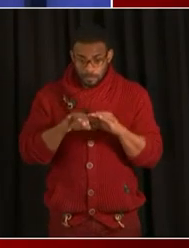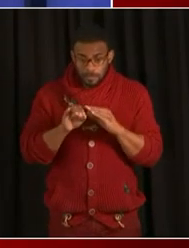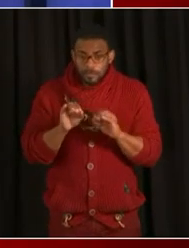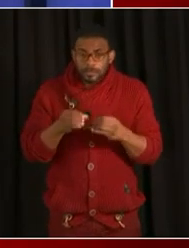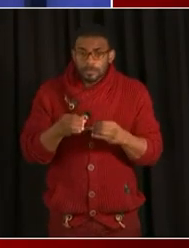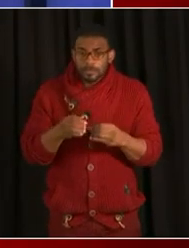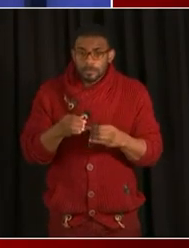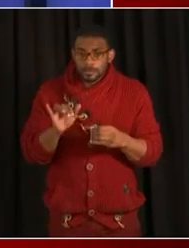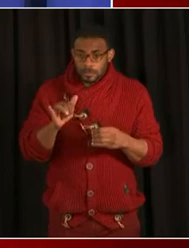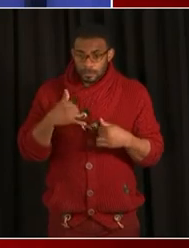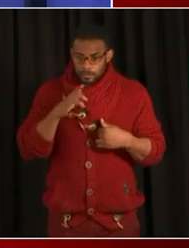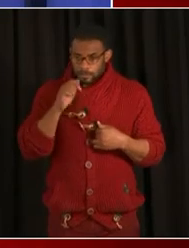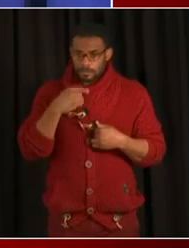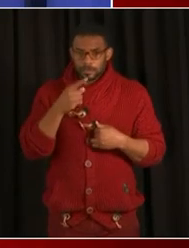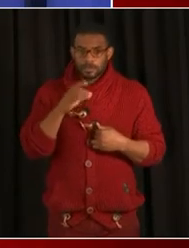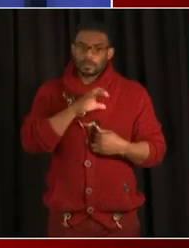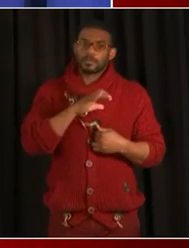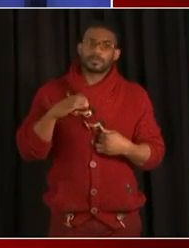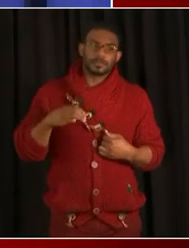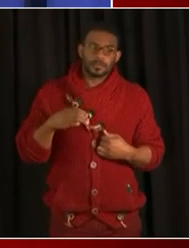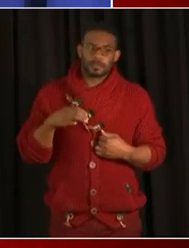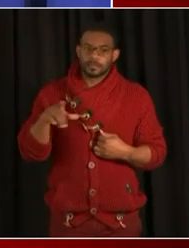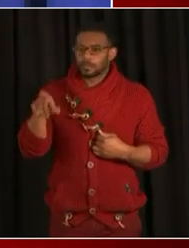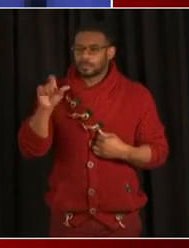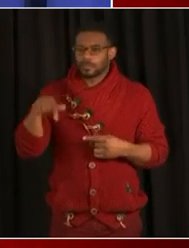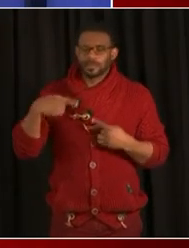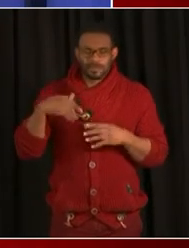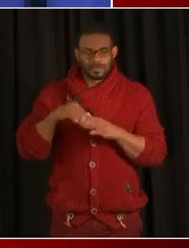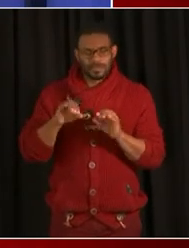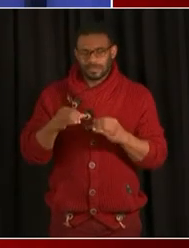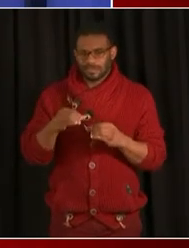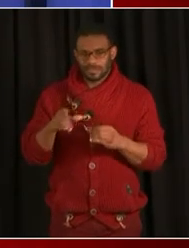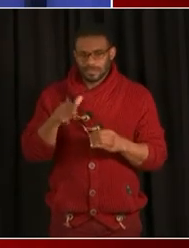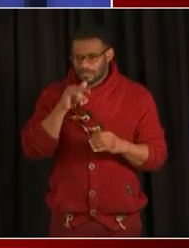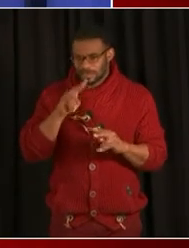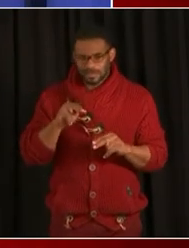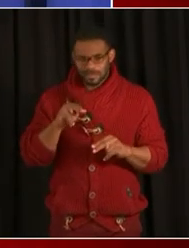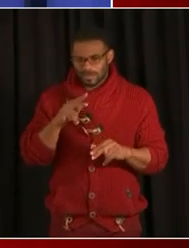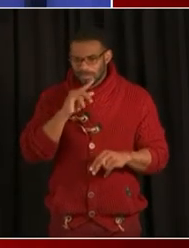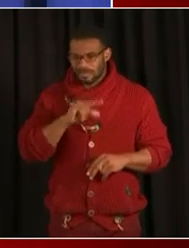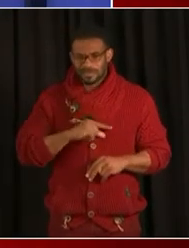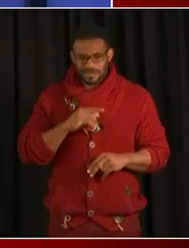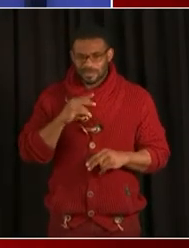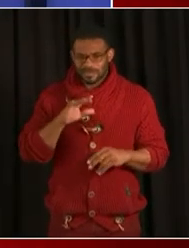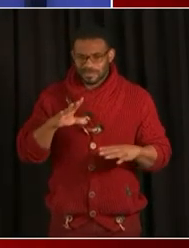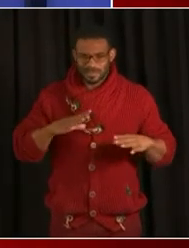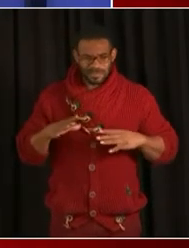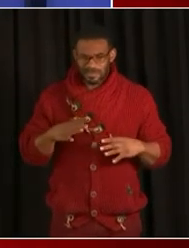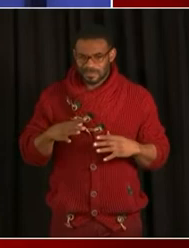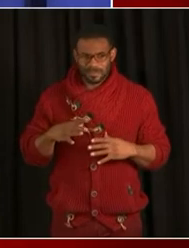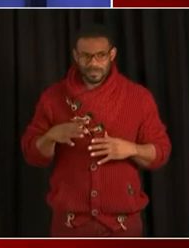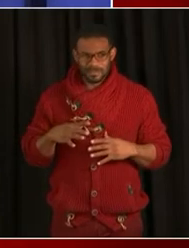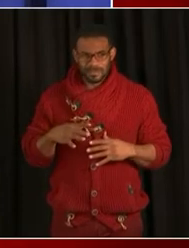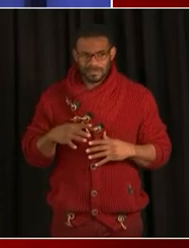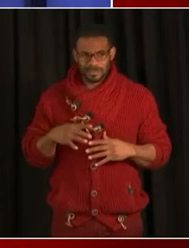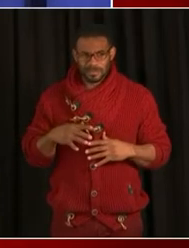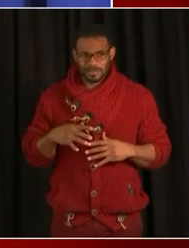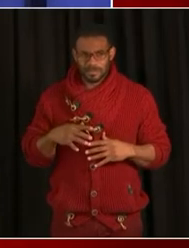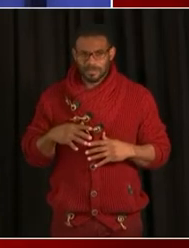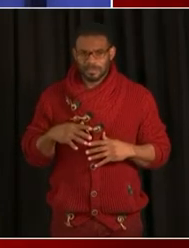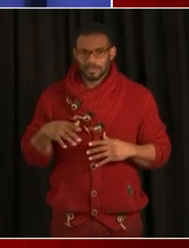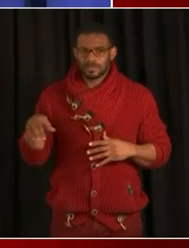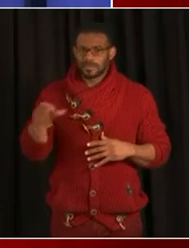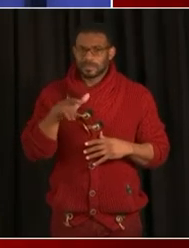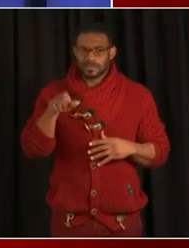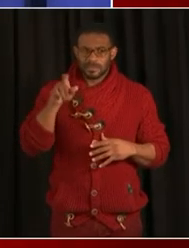the office, like I would have told Congress, they should have been in the office. There shouldn't have been a Thanksgiving vacation.